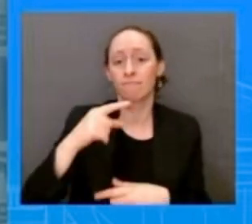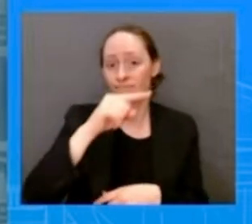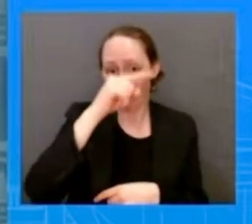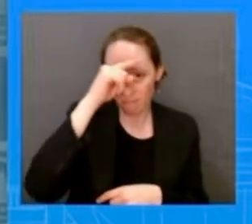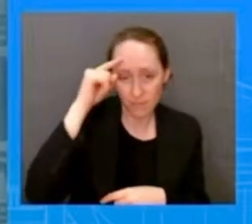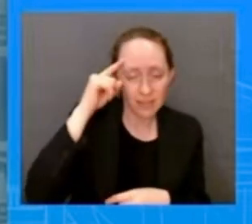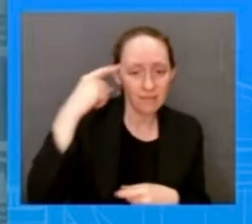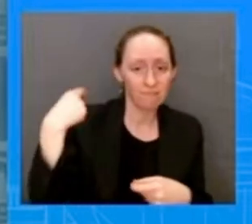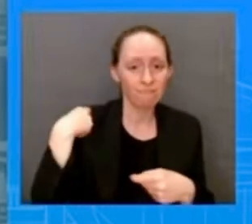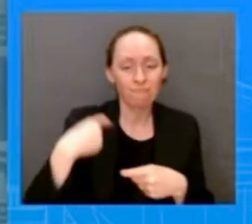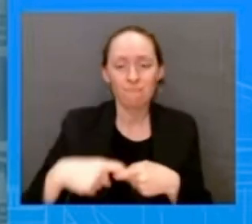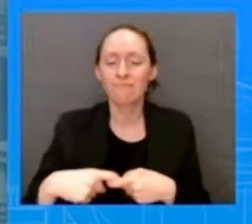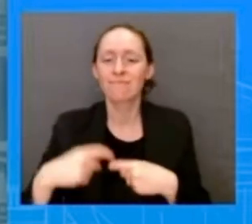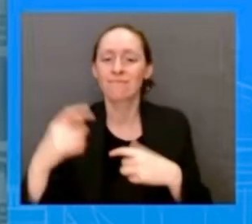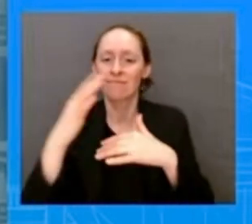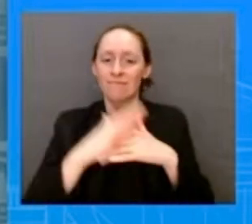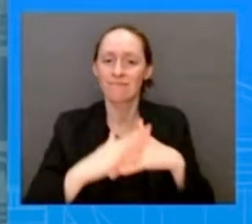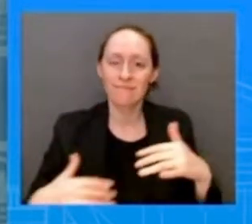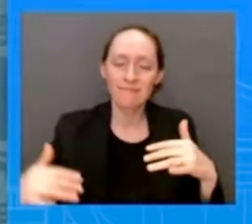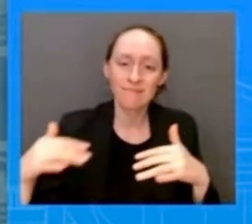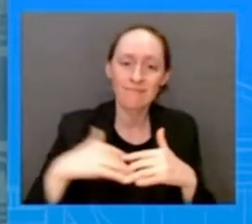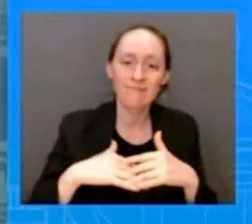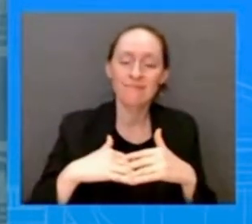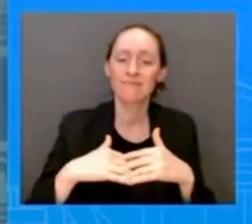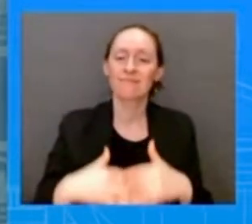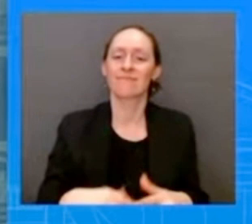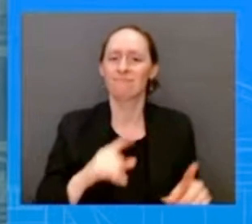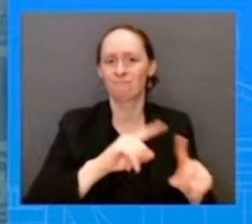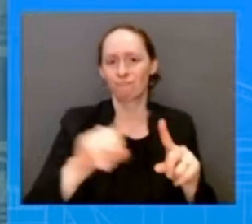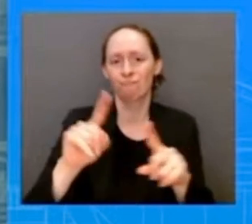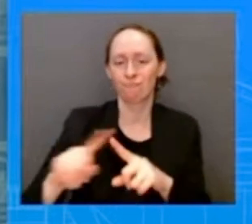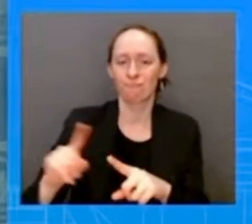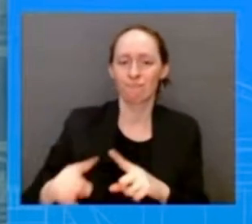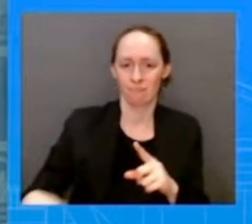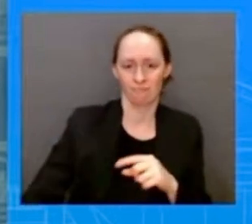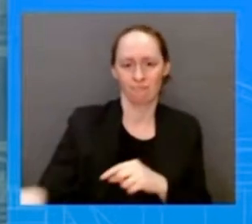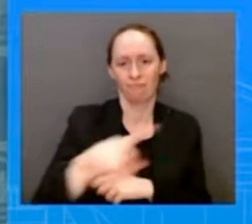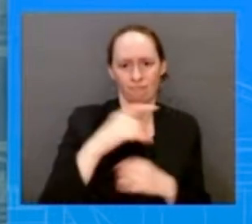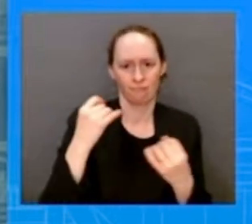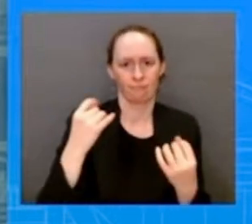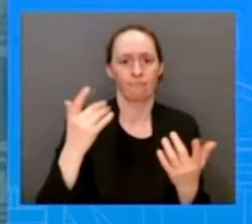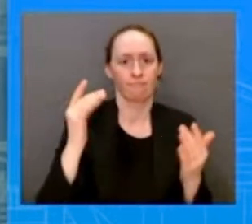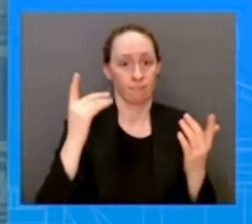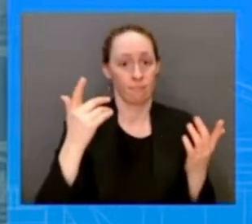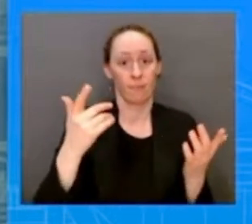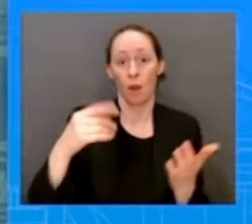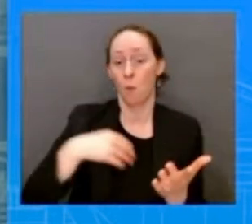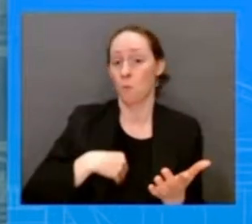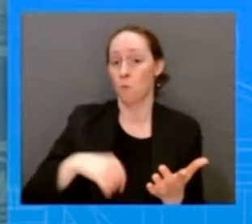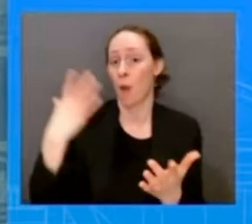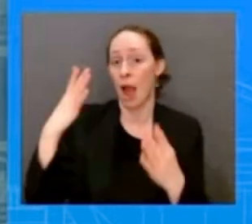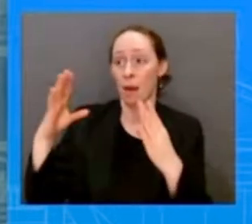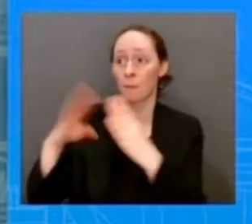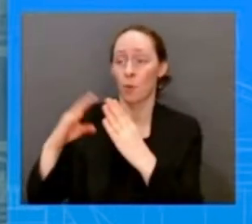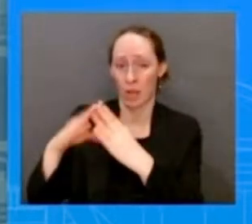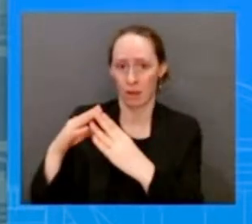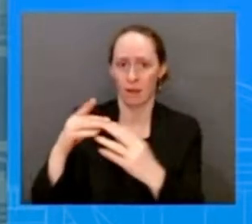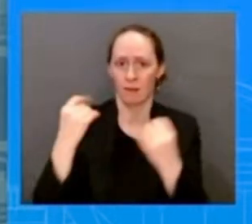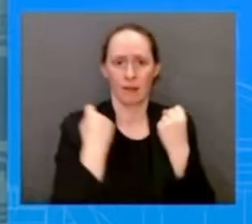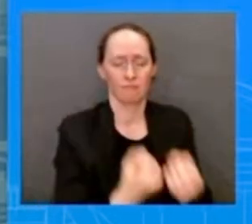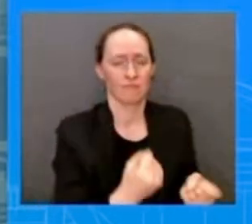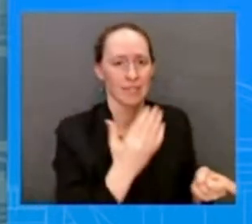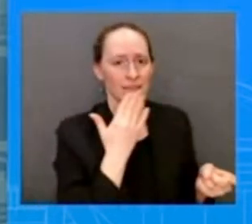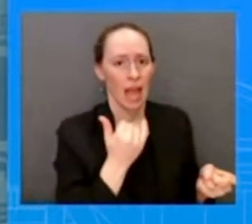white Americans. And of course, this also builds on the tireless work the president has done to lower health care costs